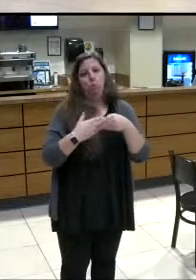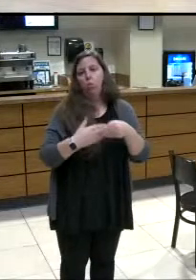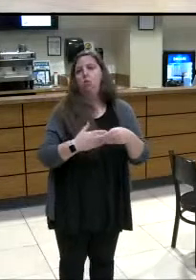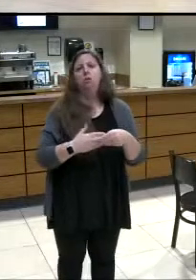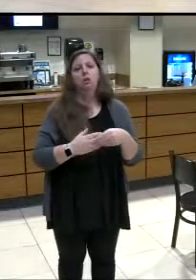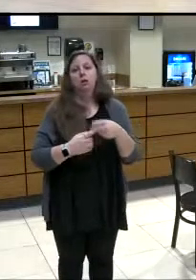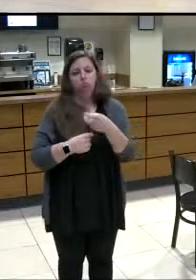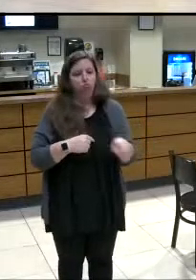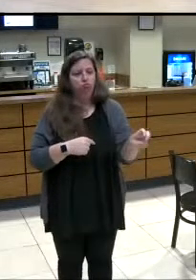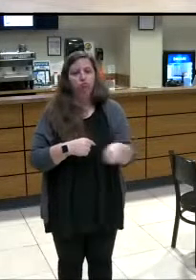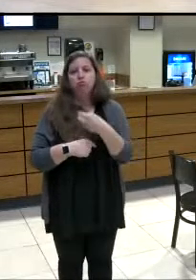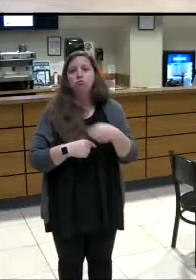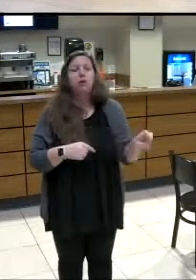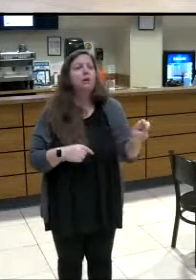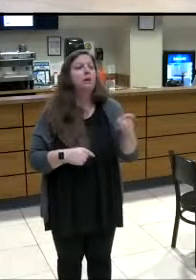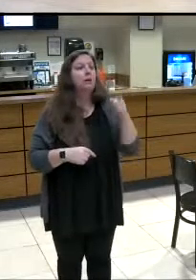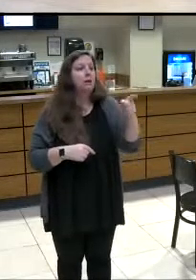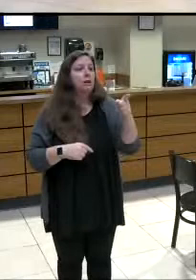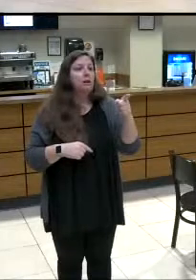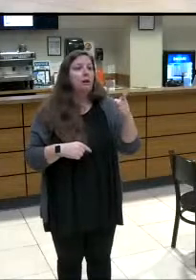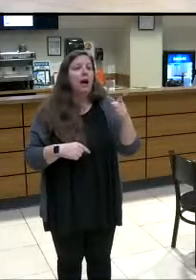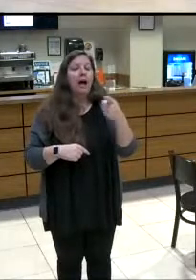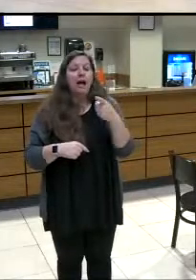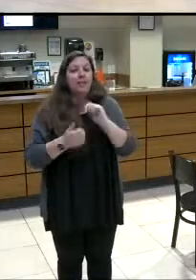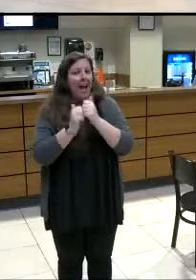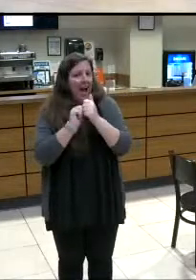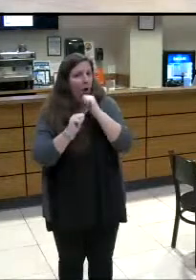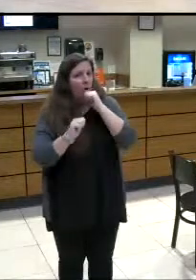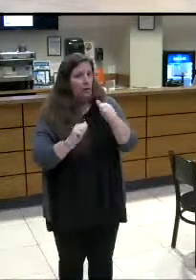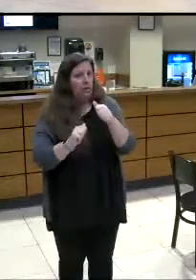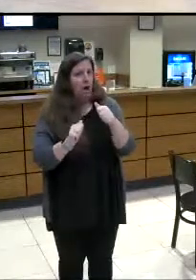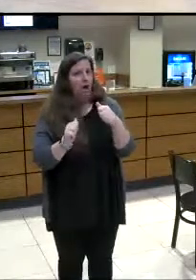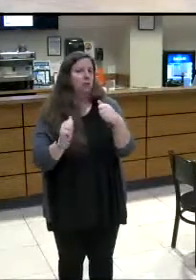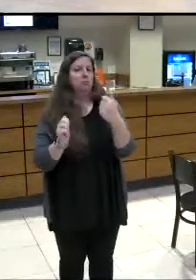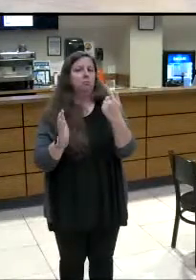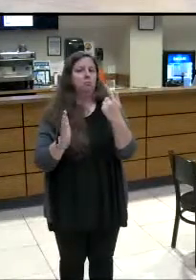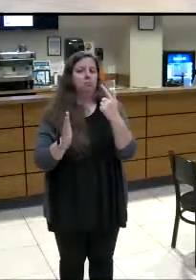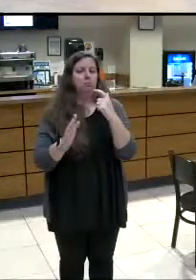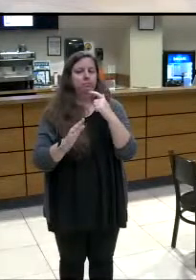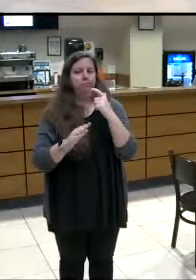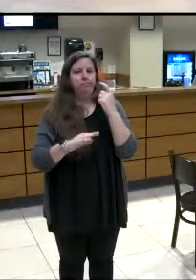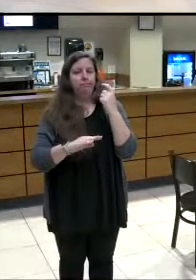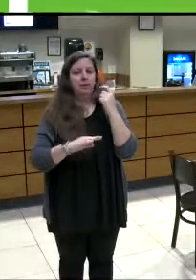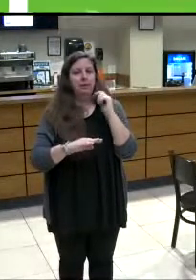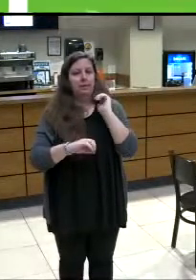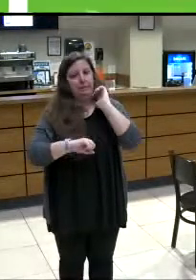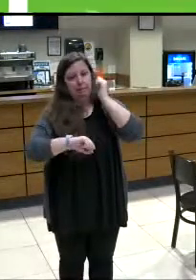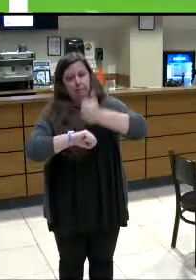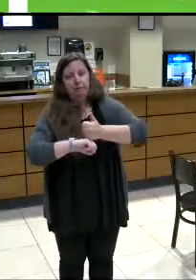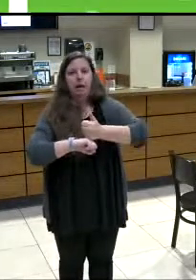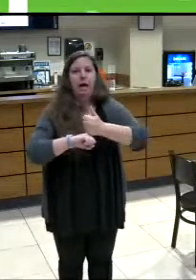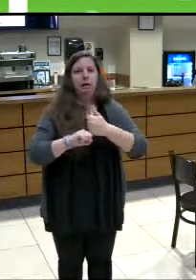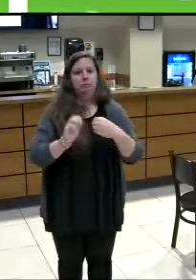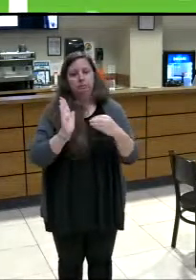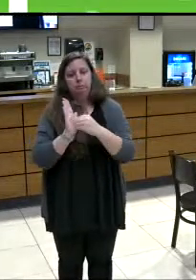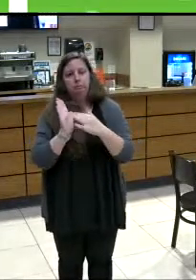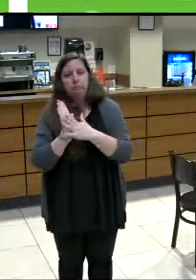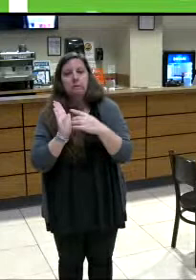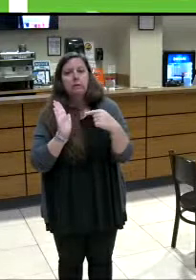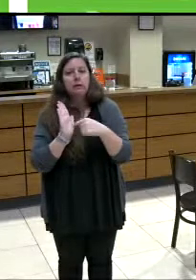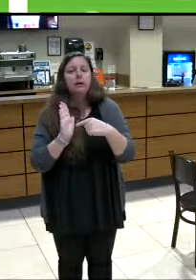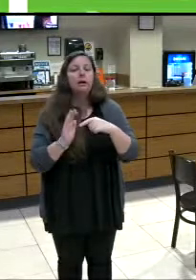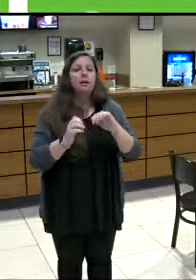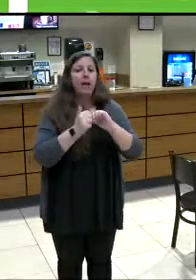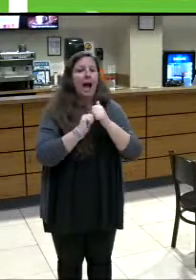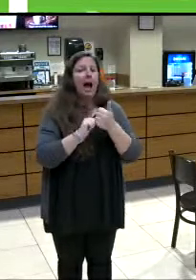how is not written in the plan. The how is the green box. Right. Those are the activities and the programs and the projects and the initiatives and that